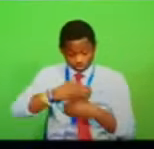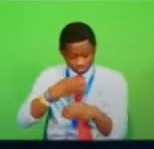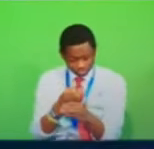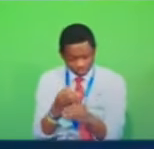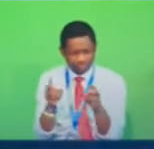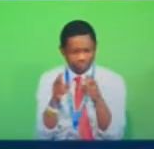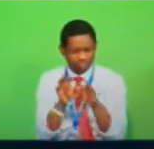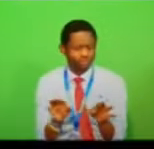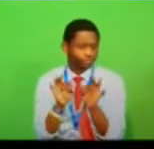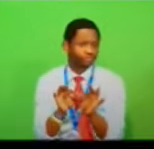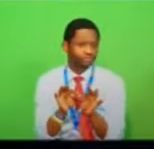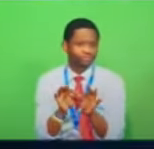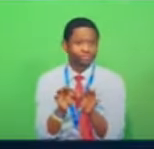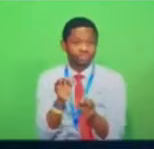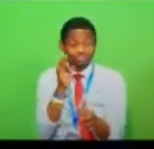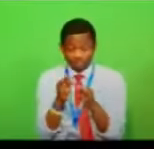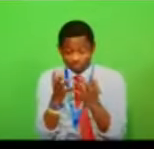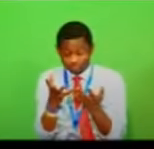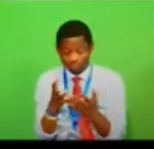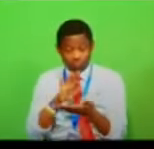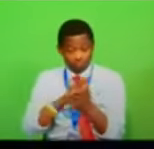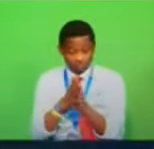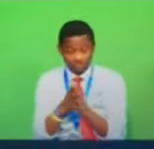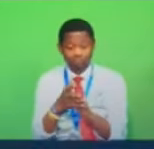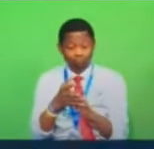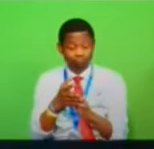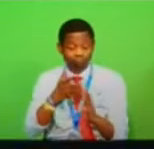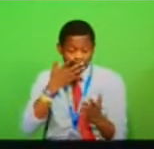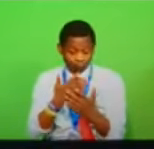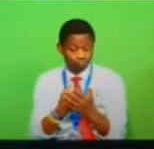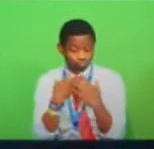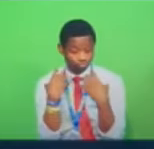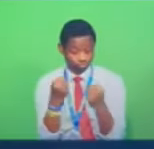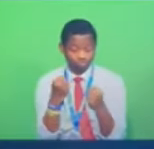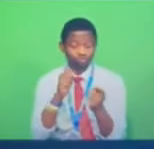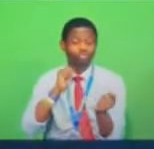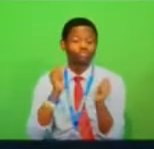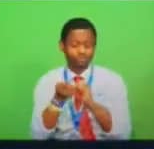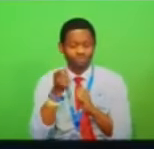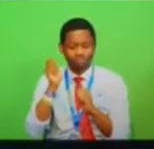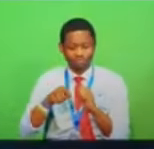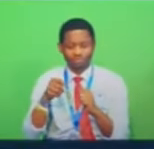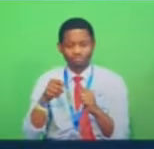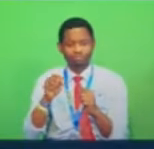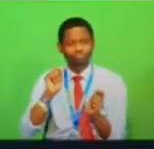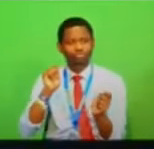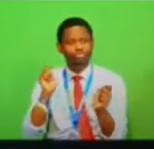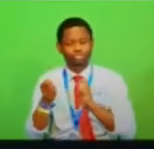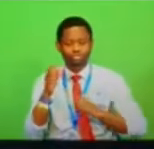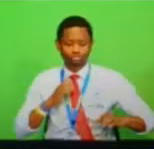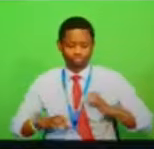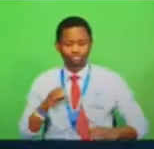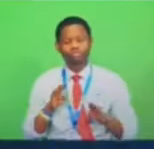very important if we are going to have a sustained transformation. And